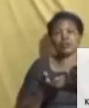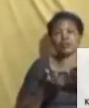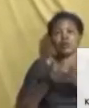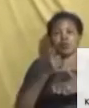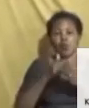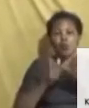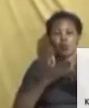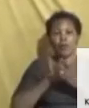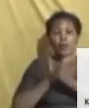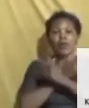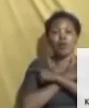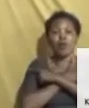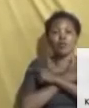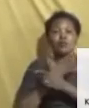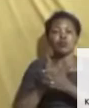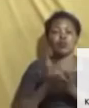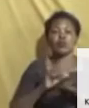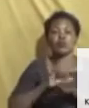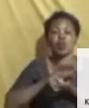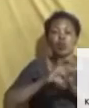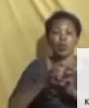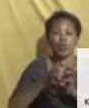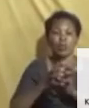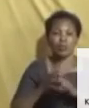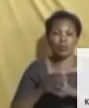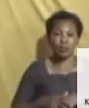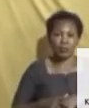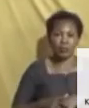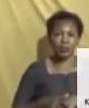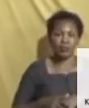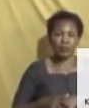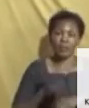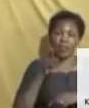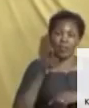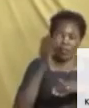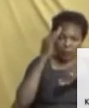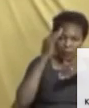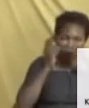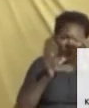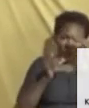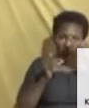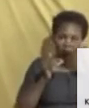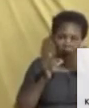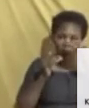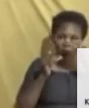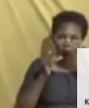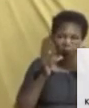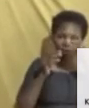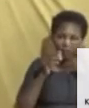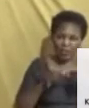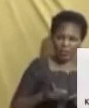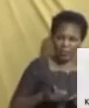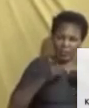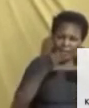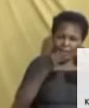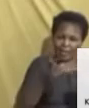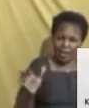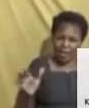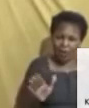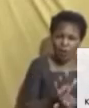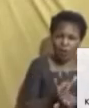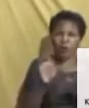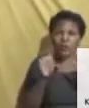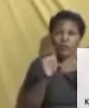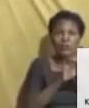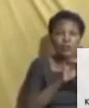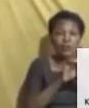here want to complicate. Nobweze has dedicated an entire chapter